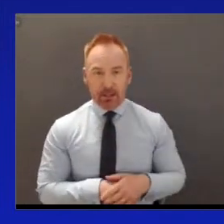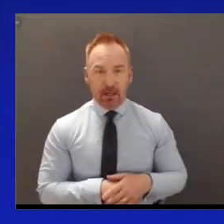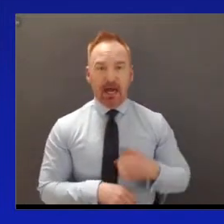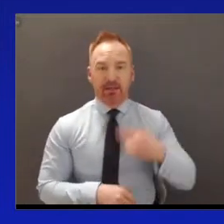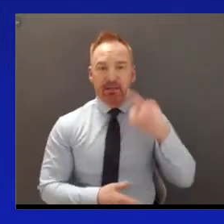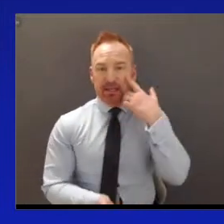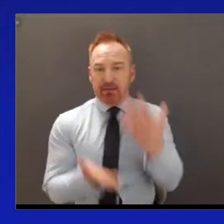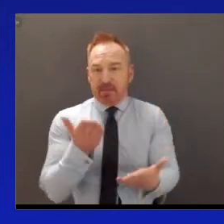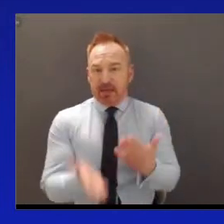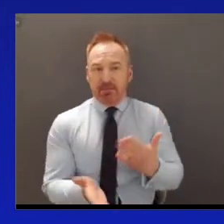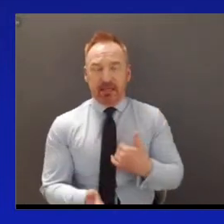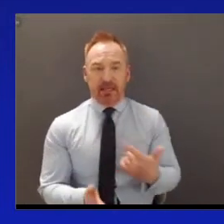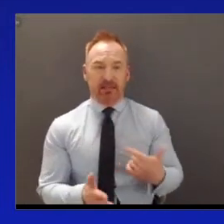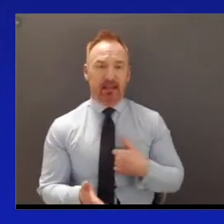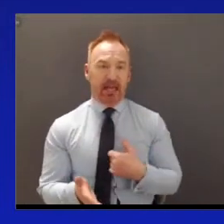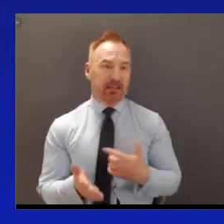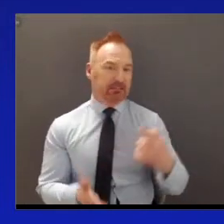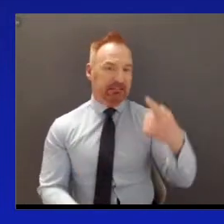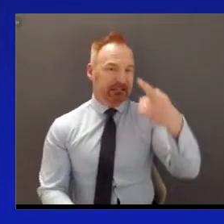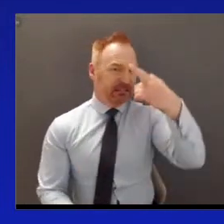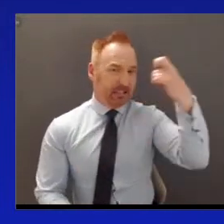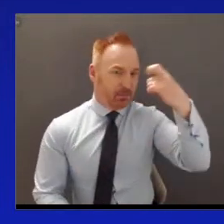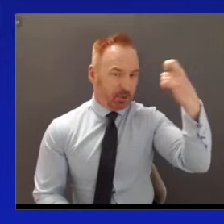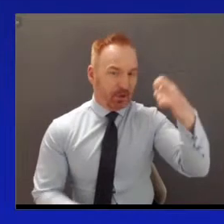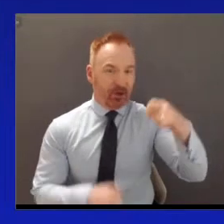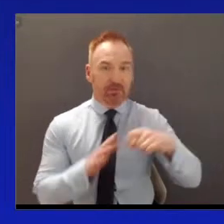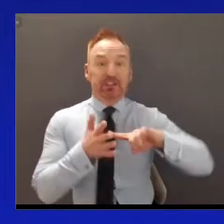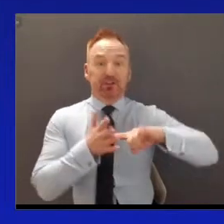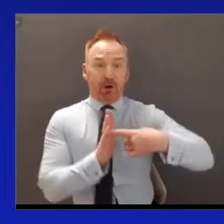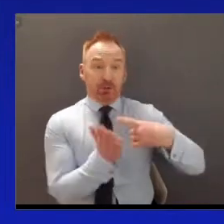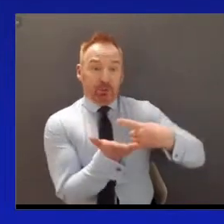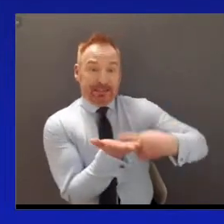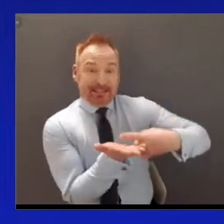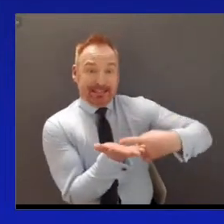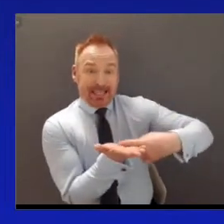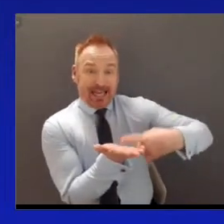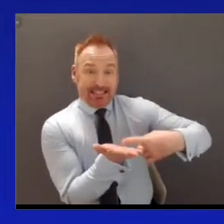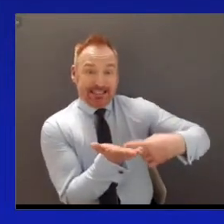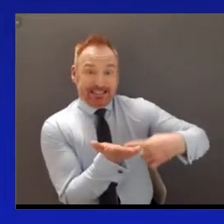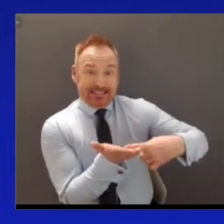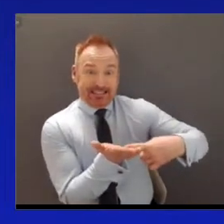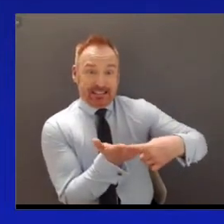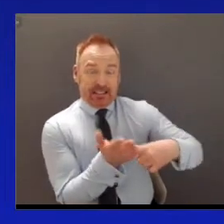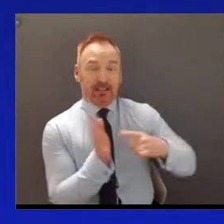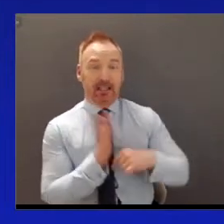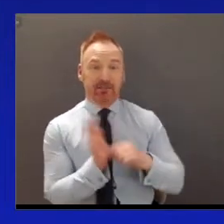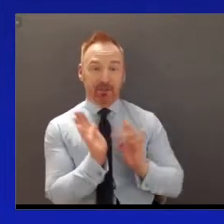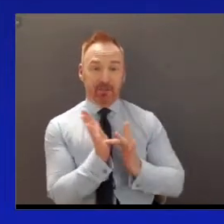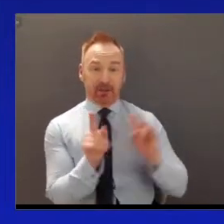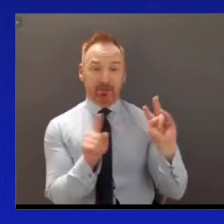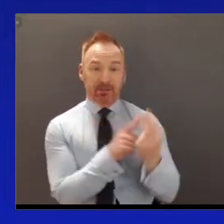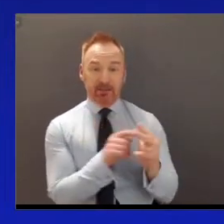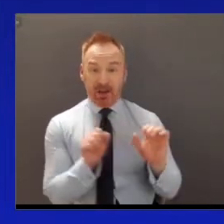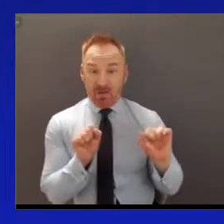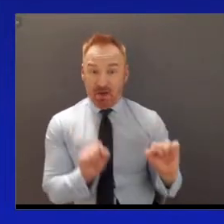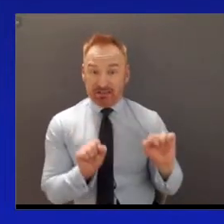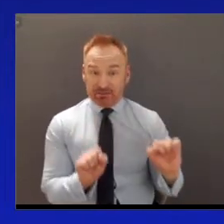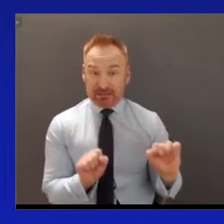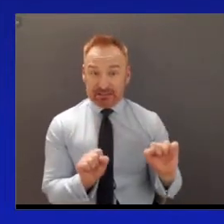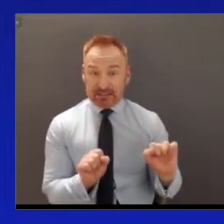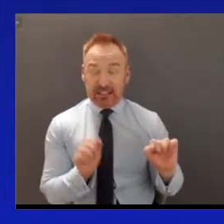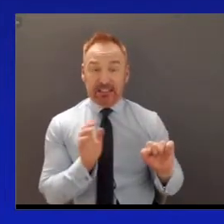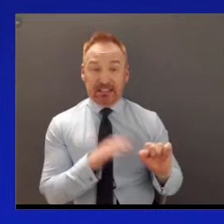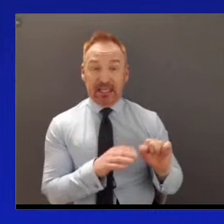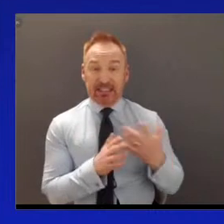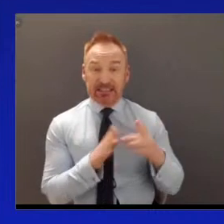summer before we start having those discussions as to, is there a possibility from a medical standpoint that we could start reopening those things? So I